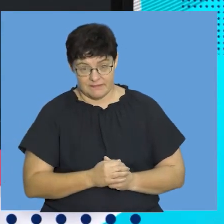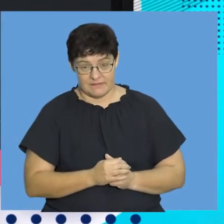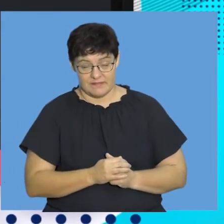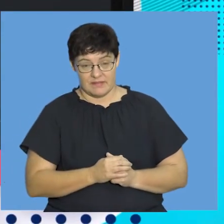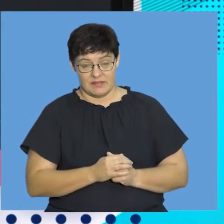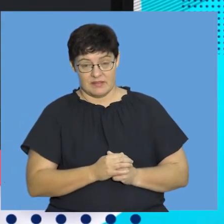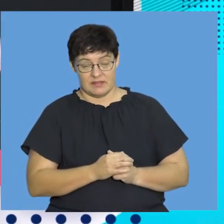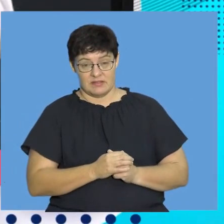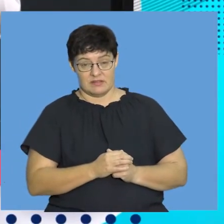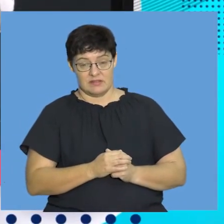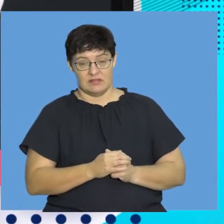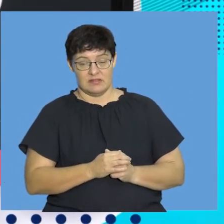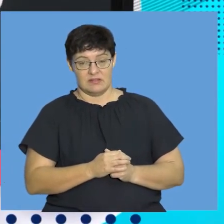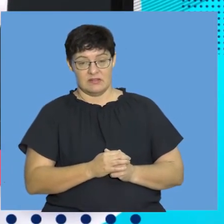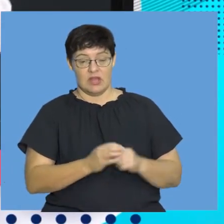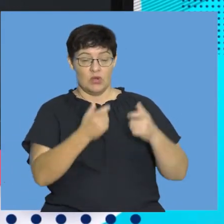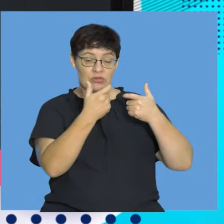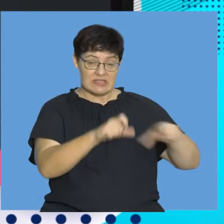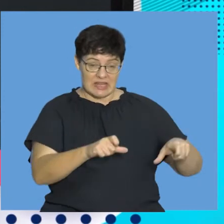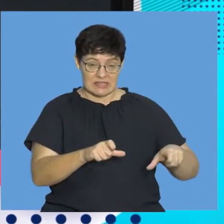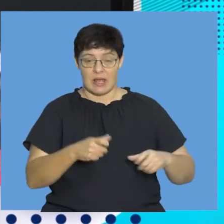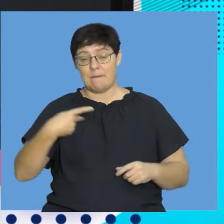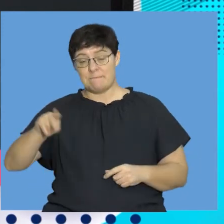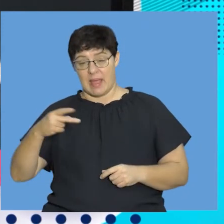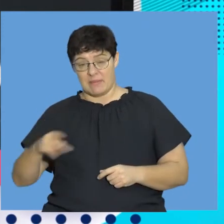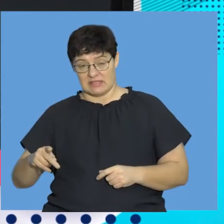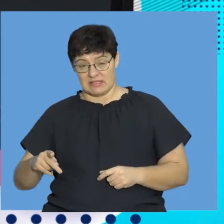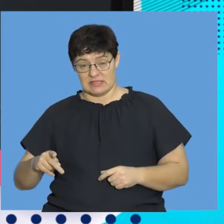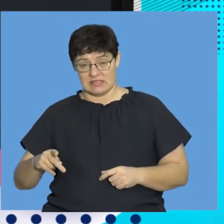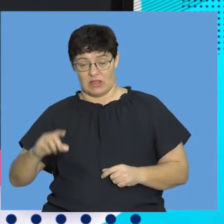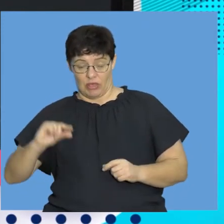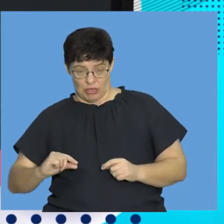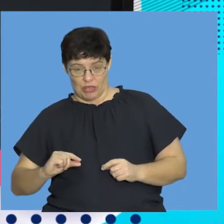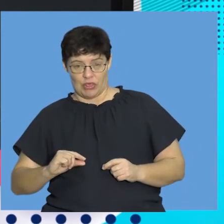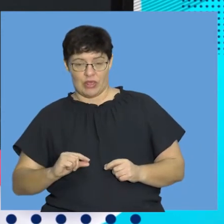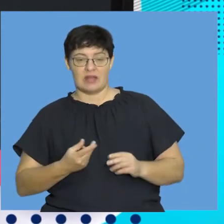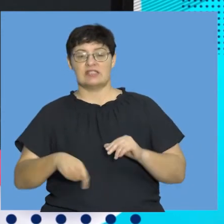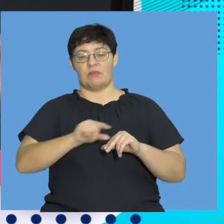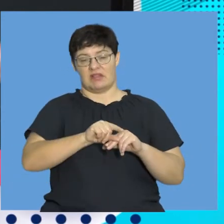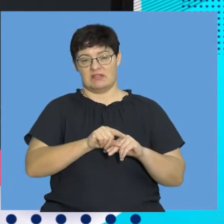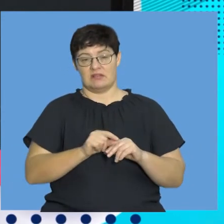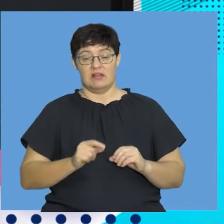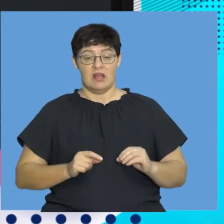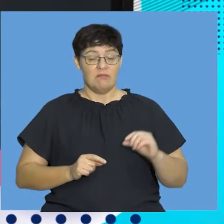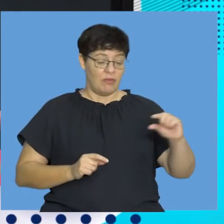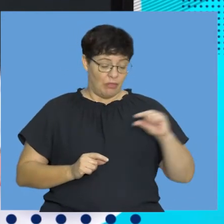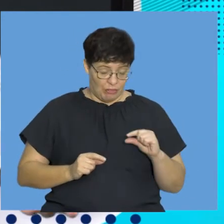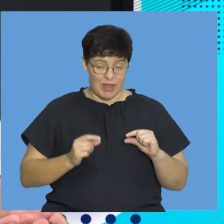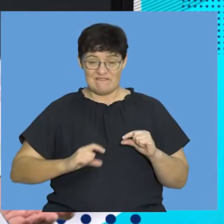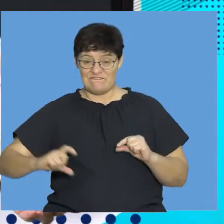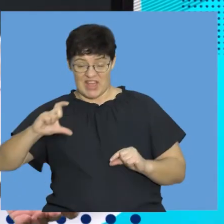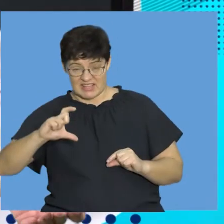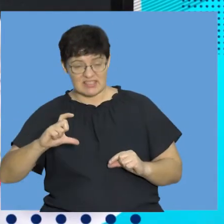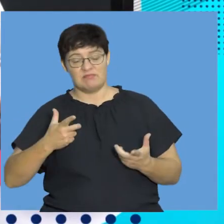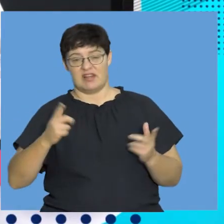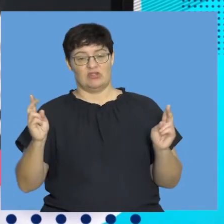shortfall, right? So receipts greater than payments, surplus; payments greater than receipts, shortfall. Simple